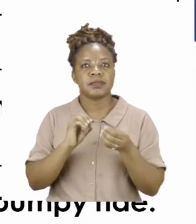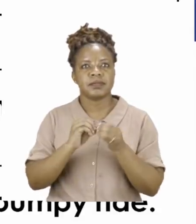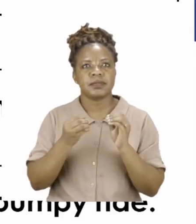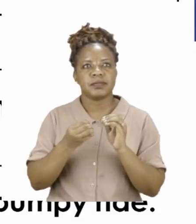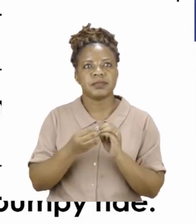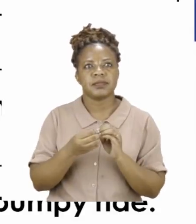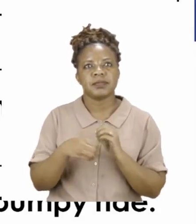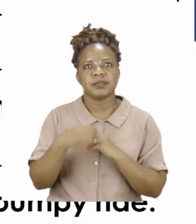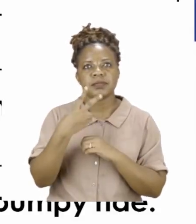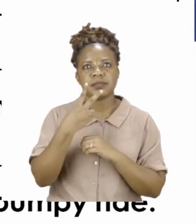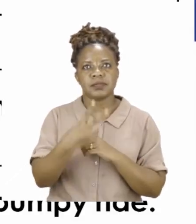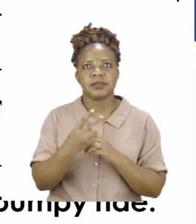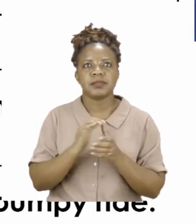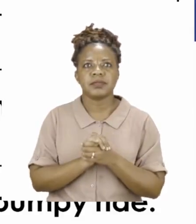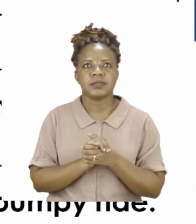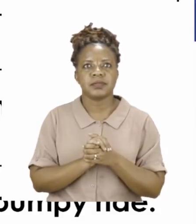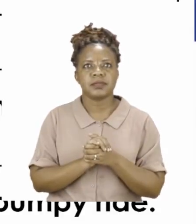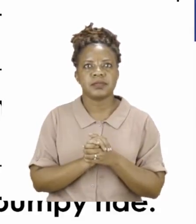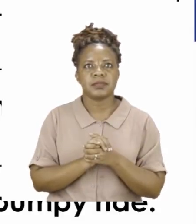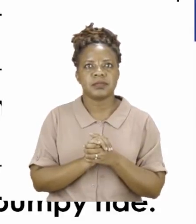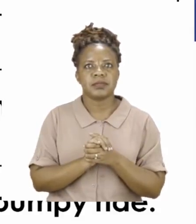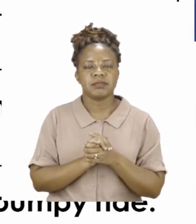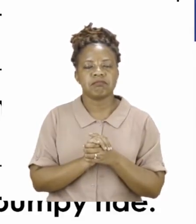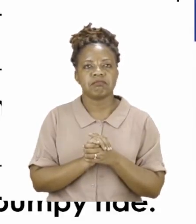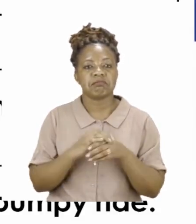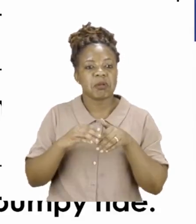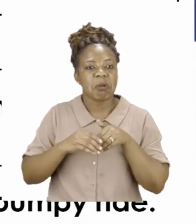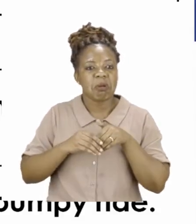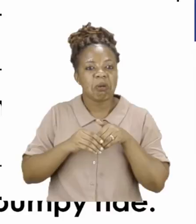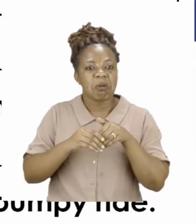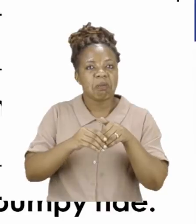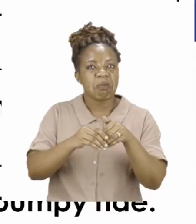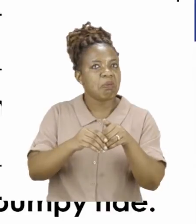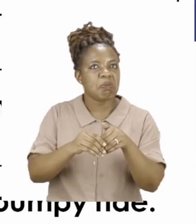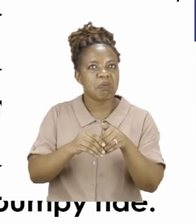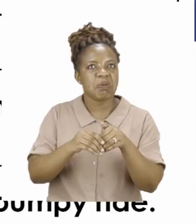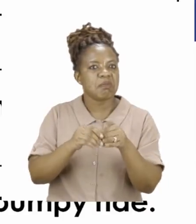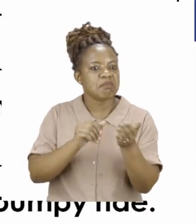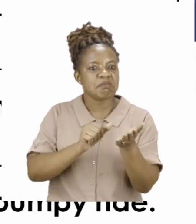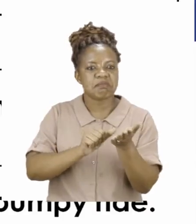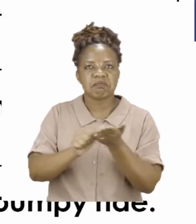says, which transport will cost them too much money?